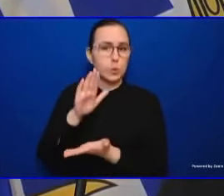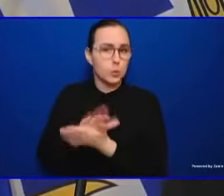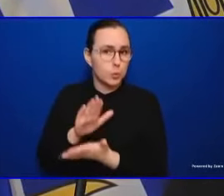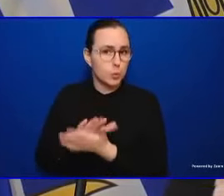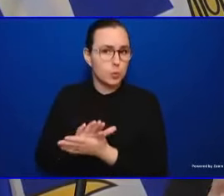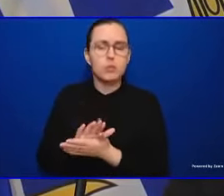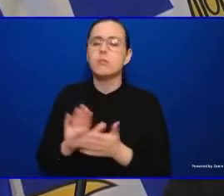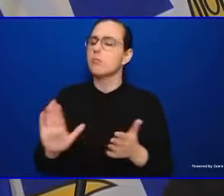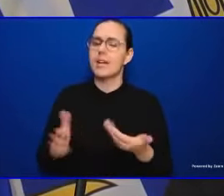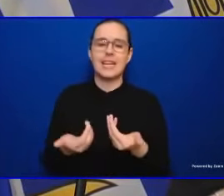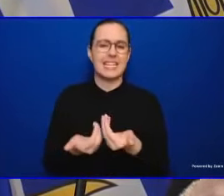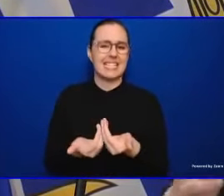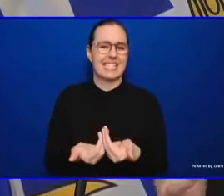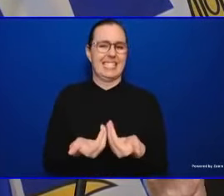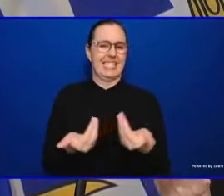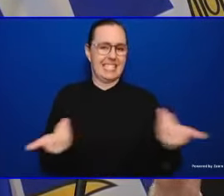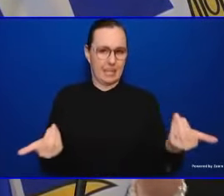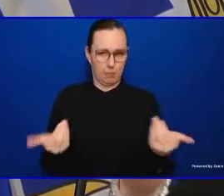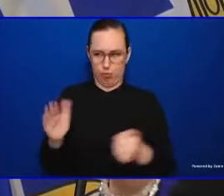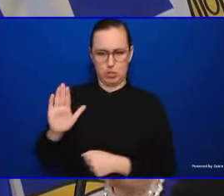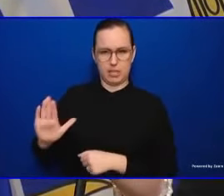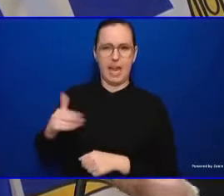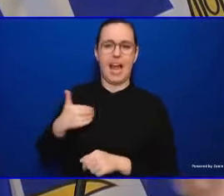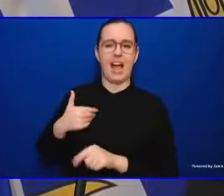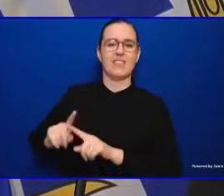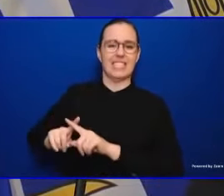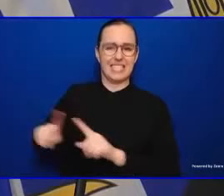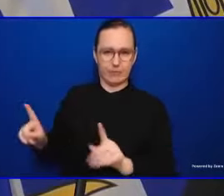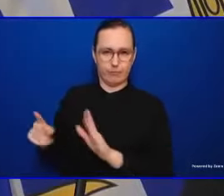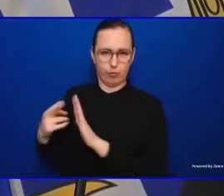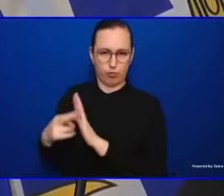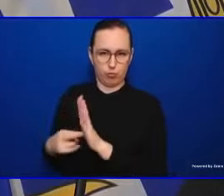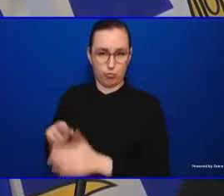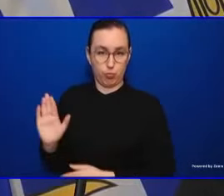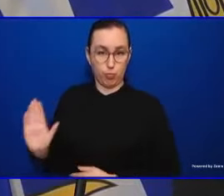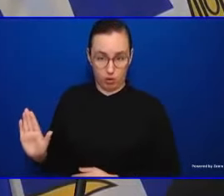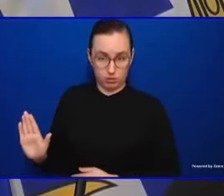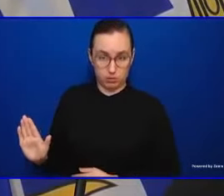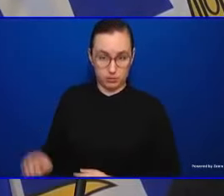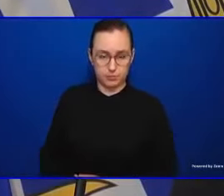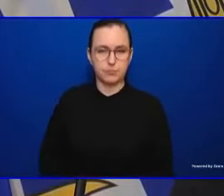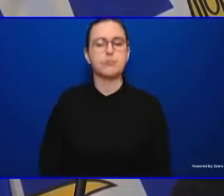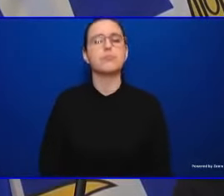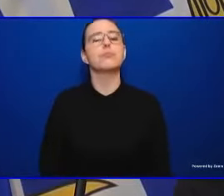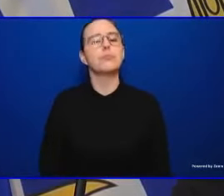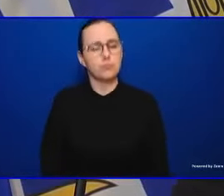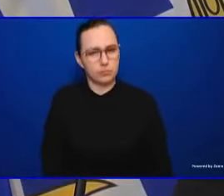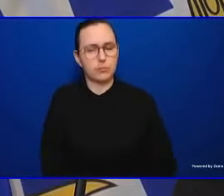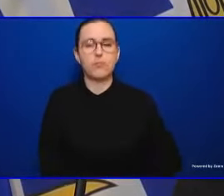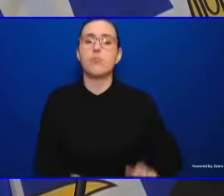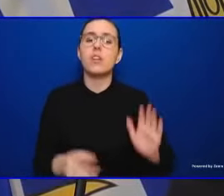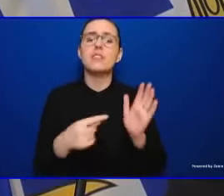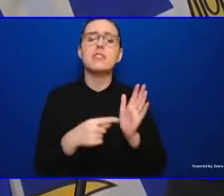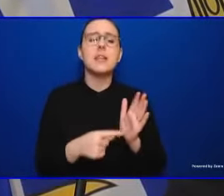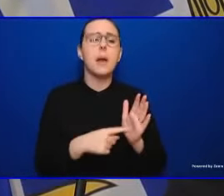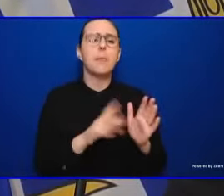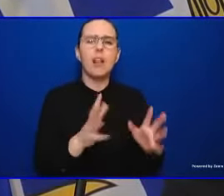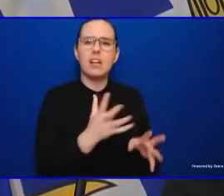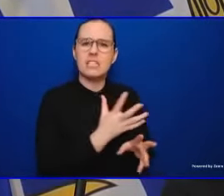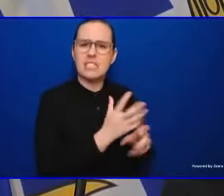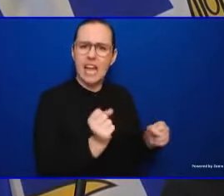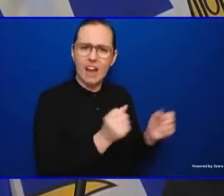includes things like barriers and reduced crowding and making sure we can reduce the mixing of staff if need